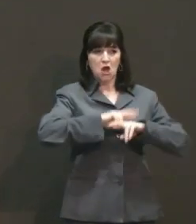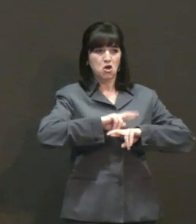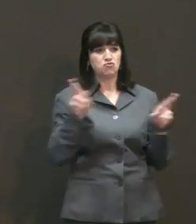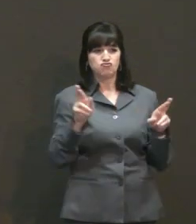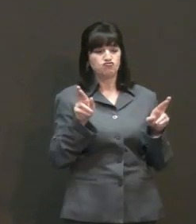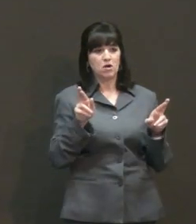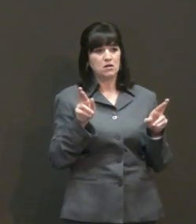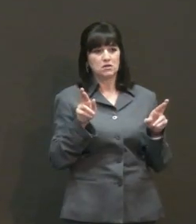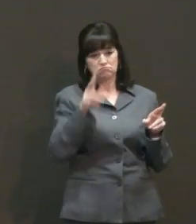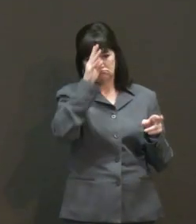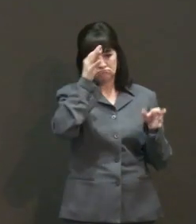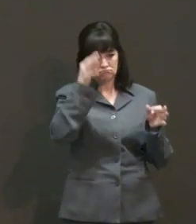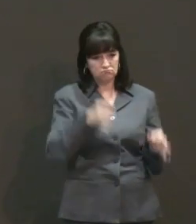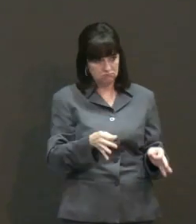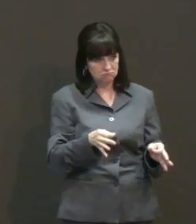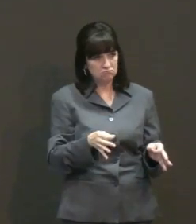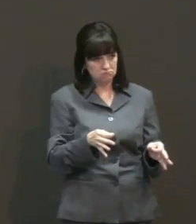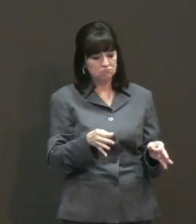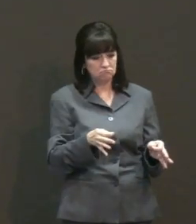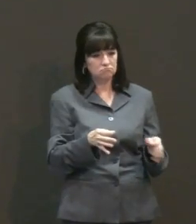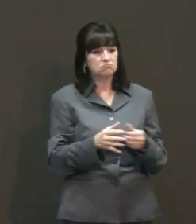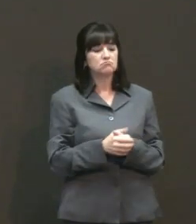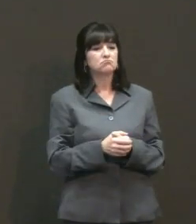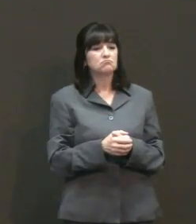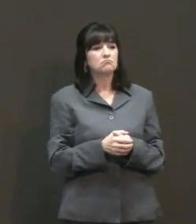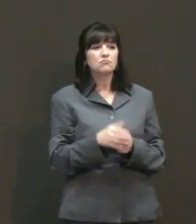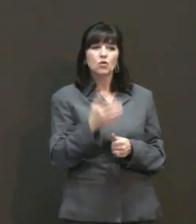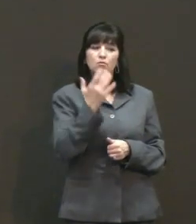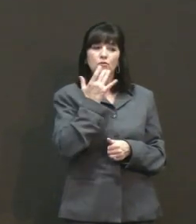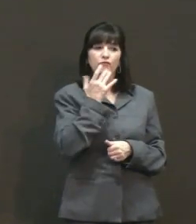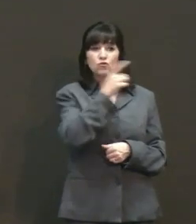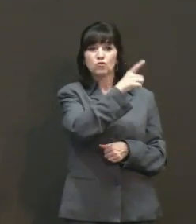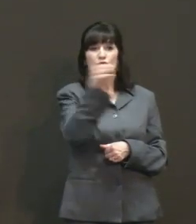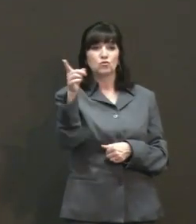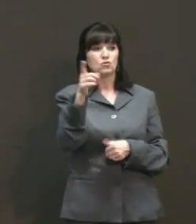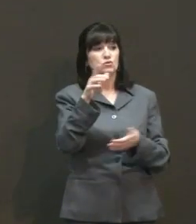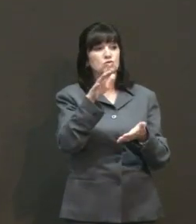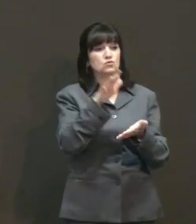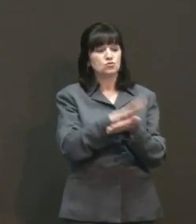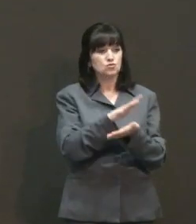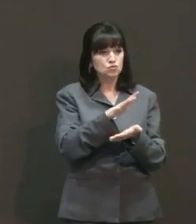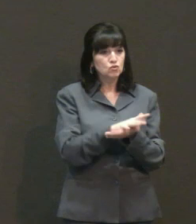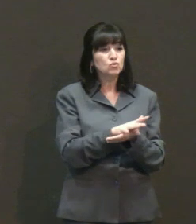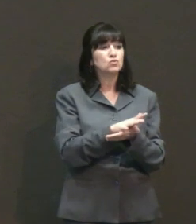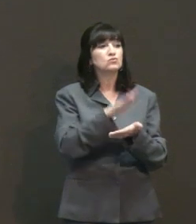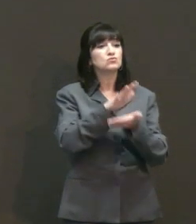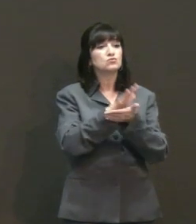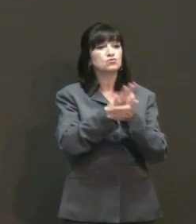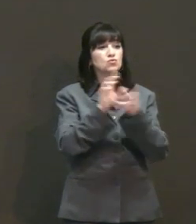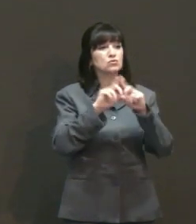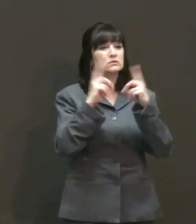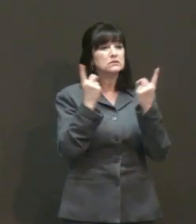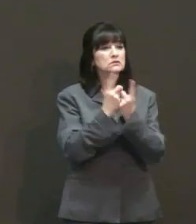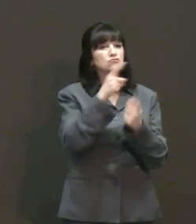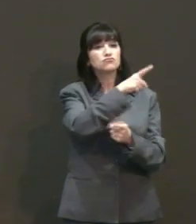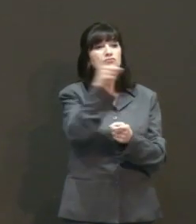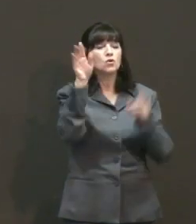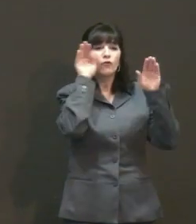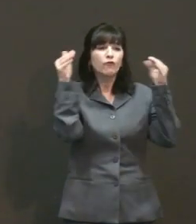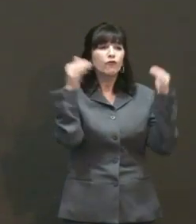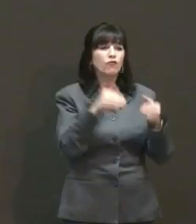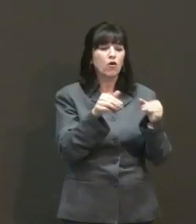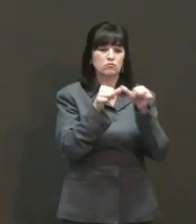that decision. We'd like our schools and our school districts to really lean into making sure that their children are